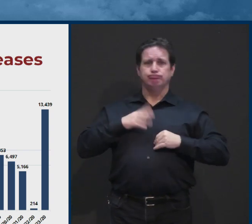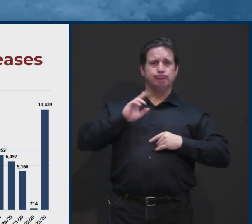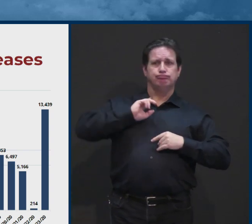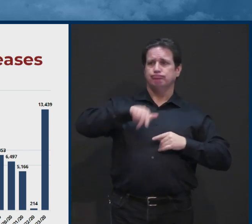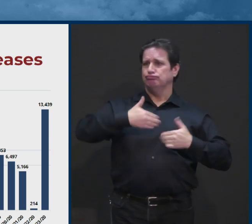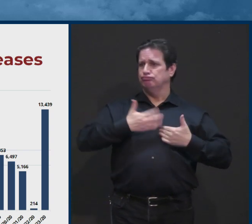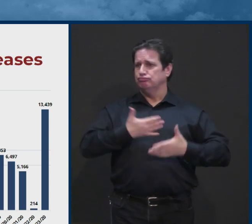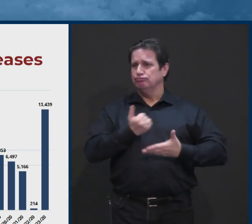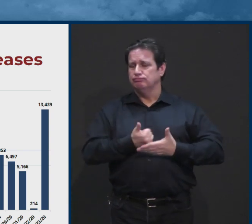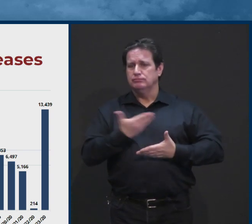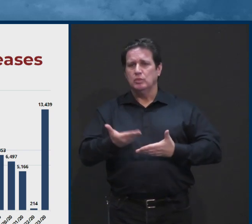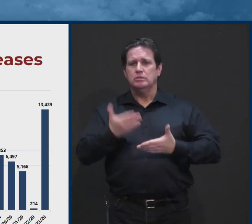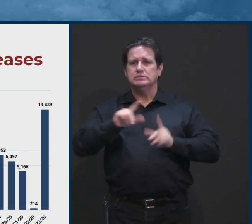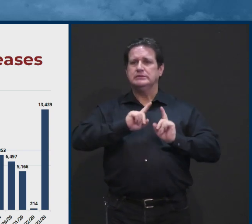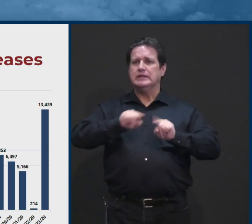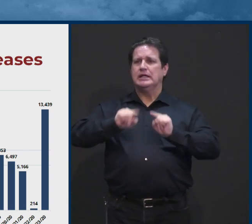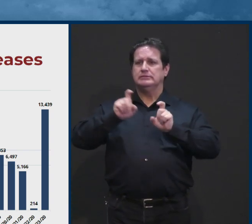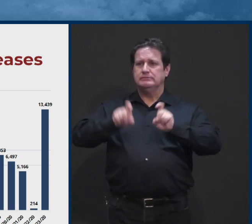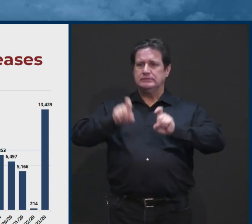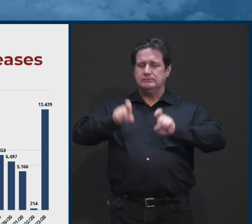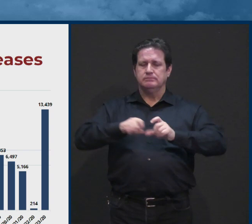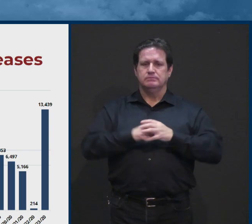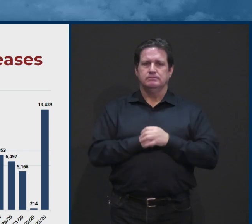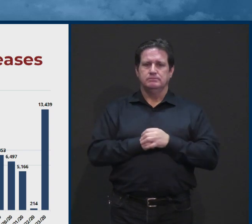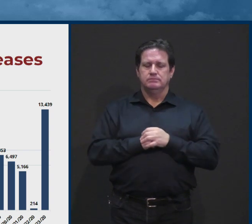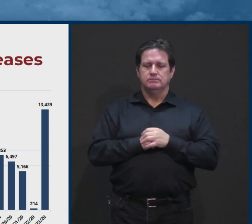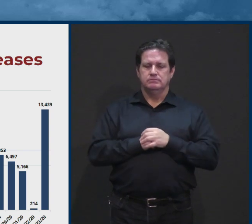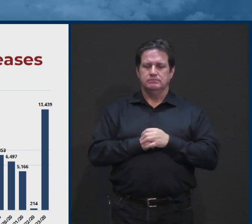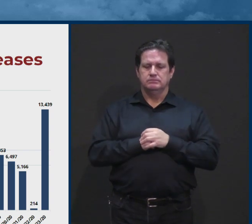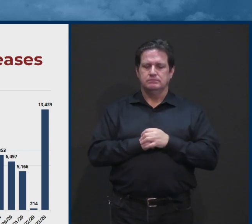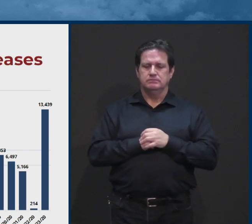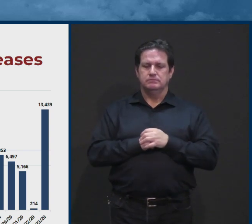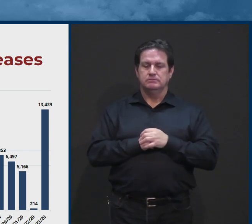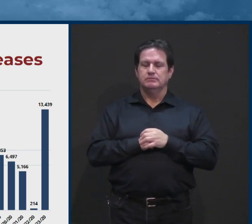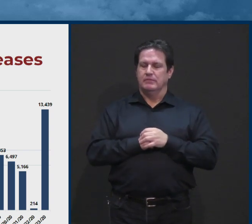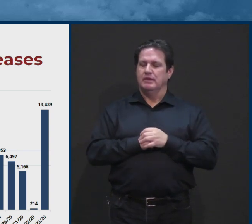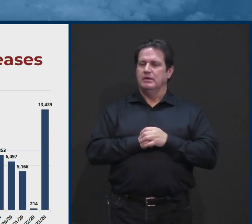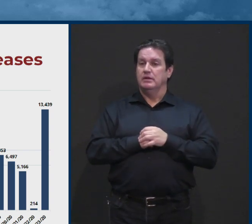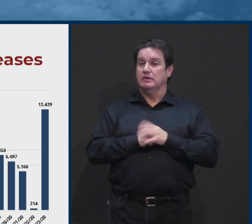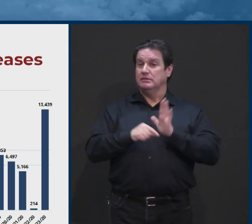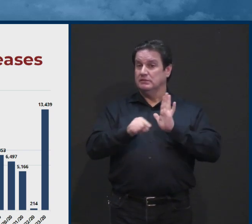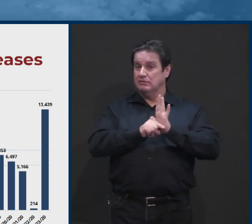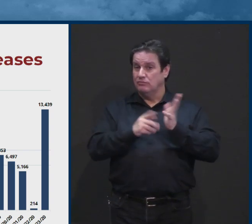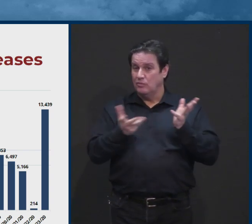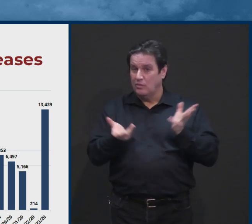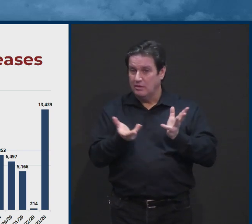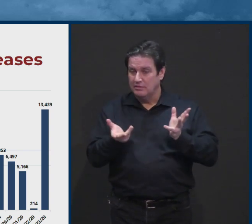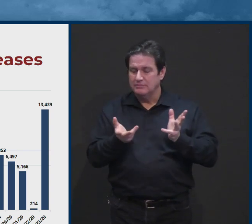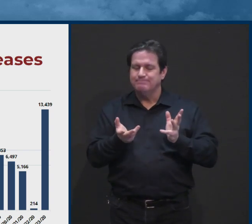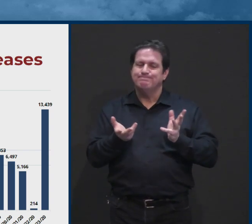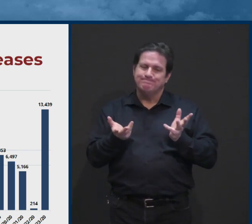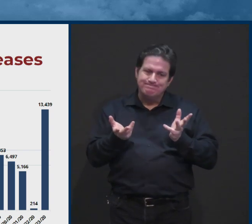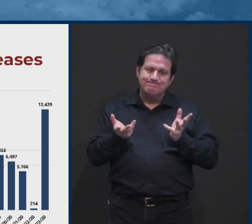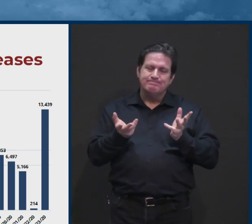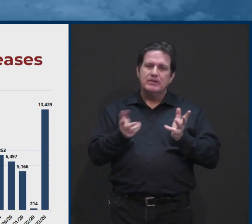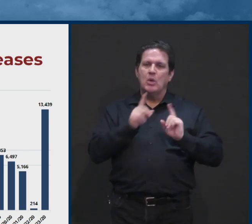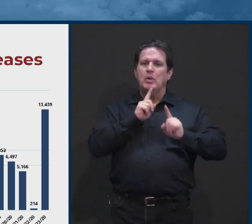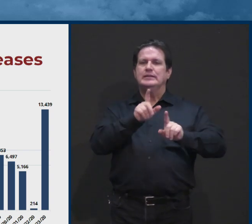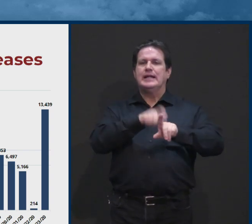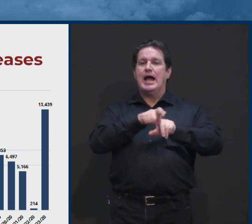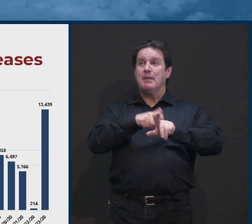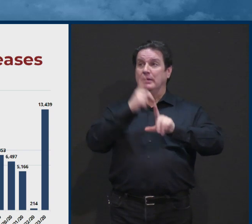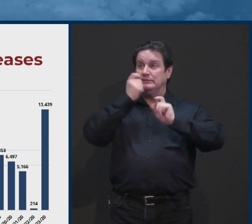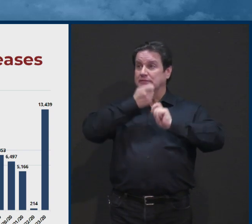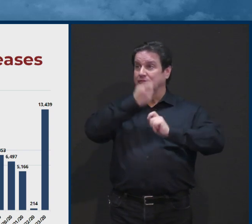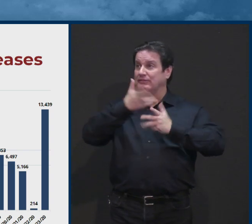going in overdrive as we're going into the holidays as well. The negative, the only negative here is the response time to get tests